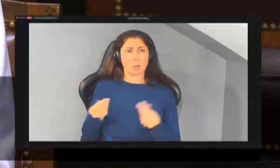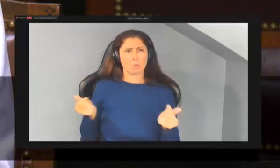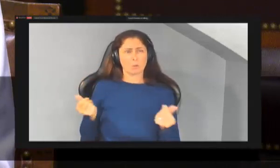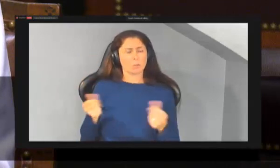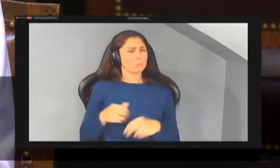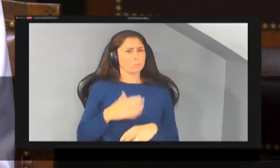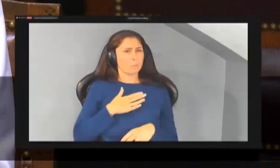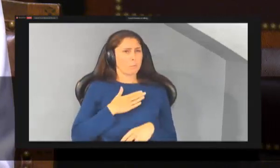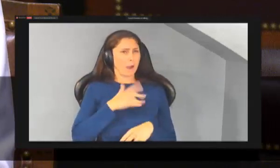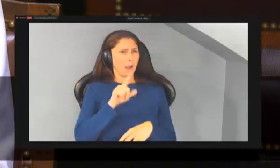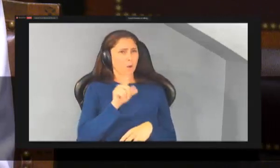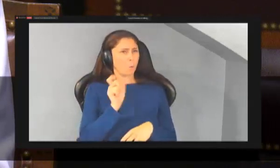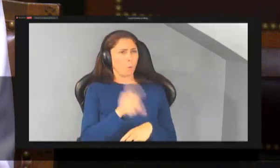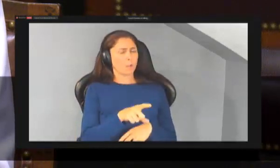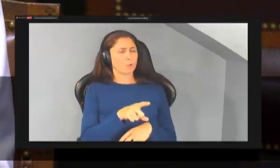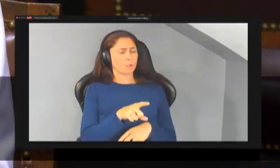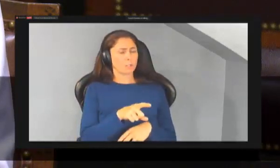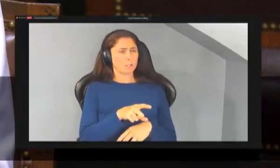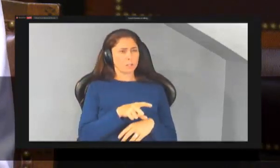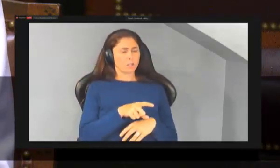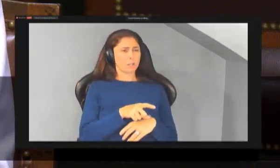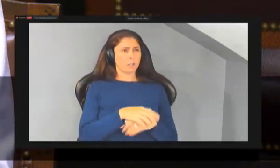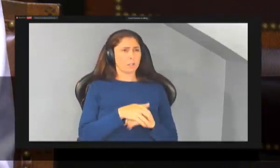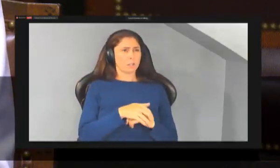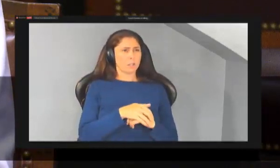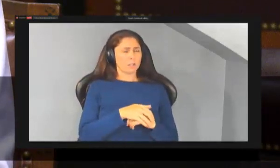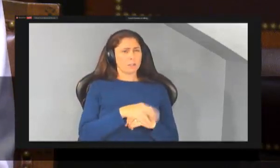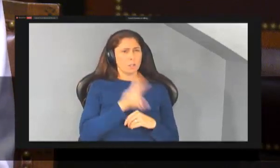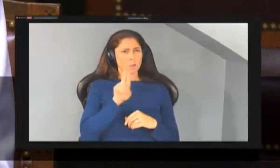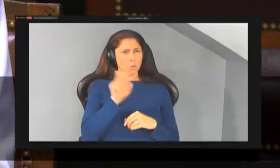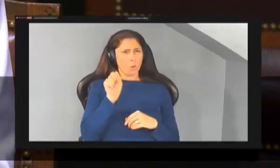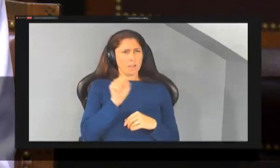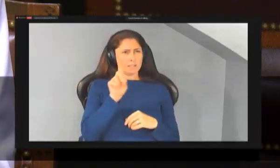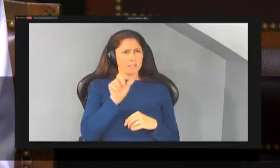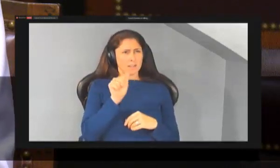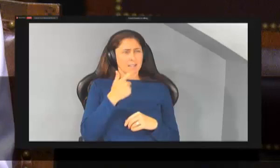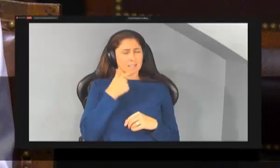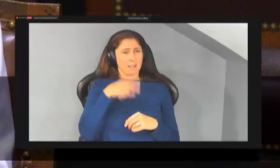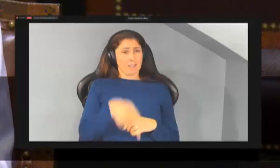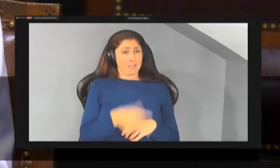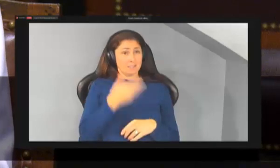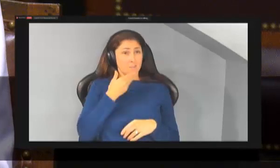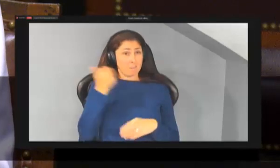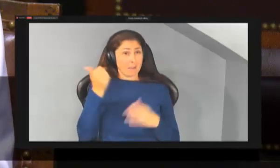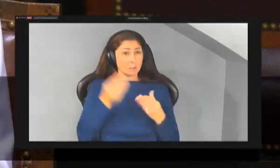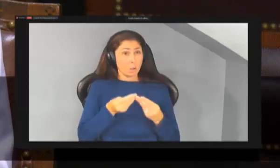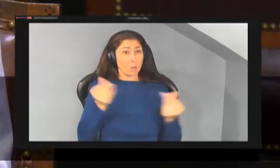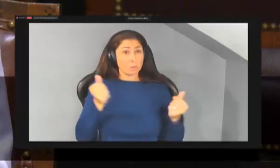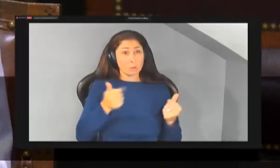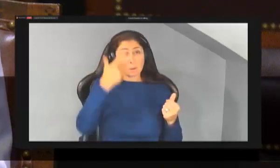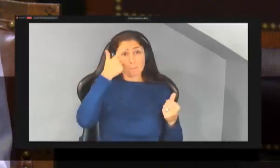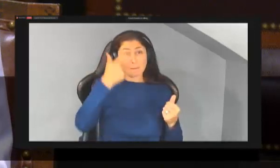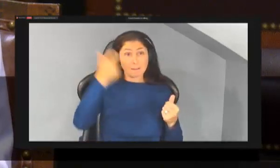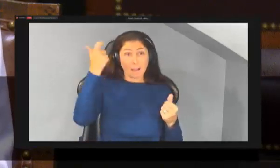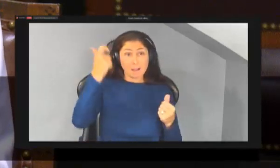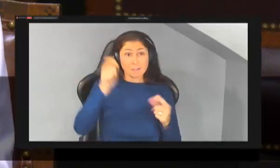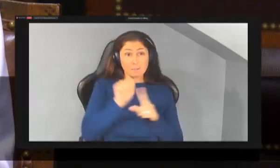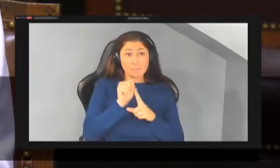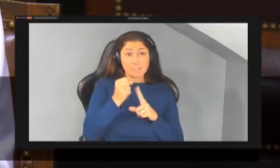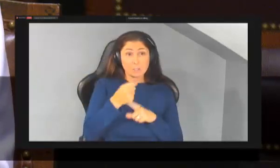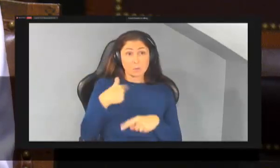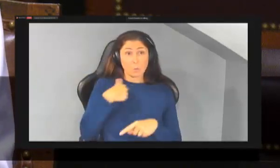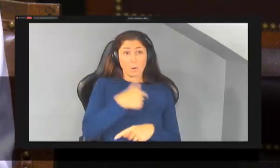question for you is, does the USDA say this is the best solution because of the situation we are